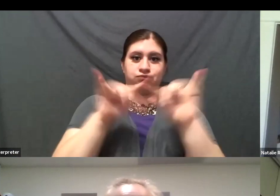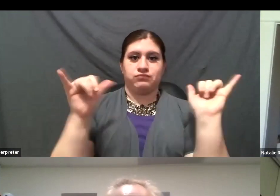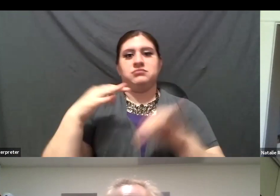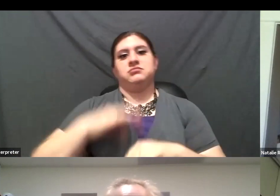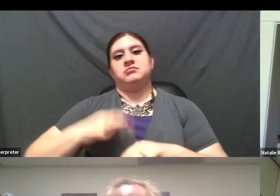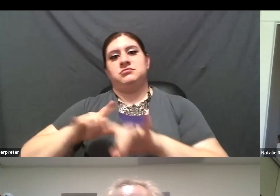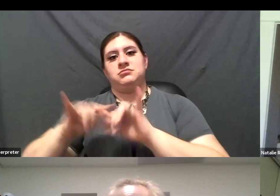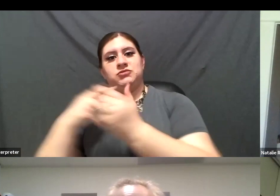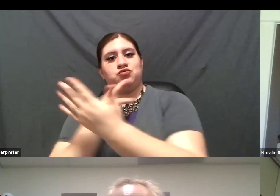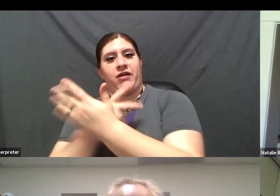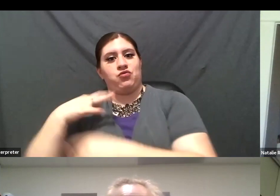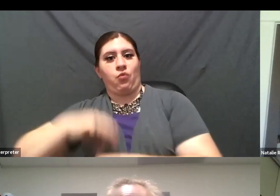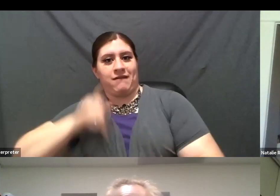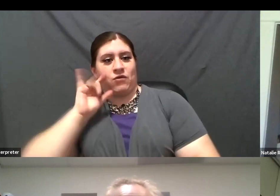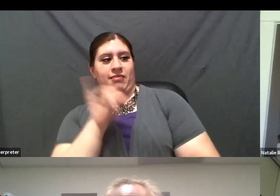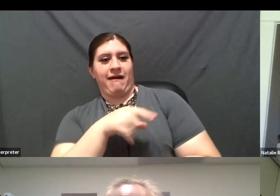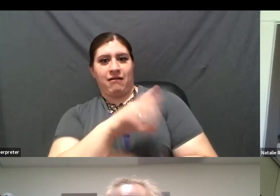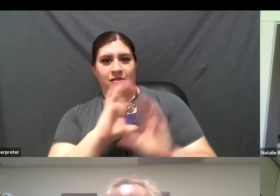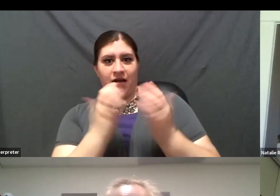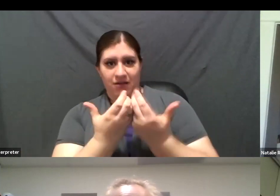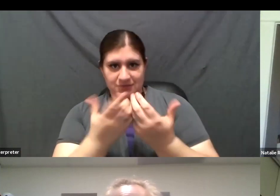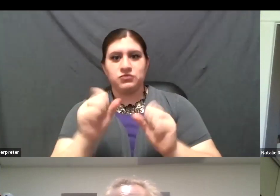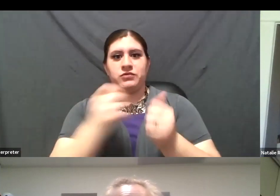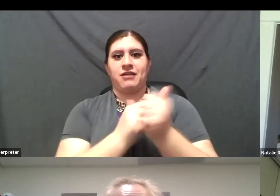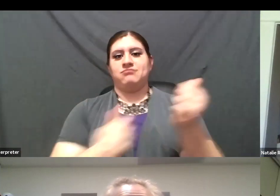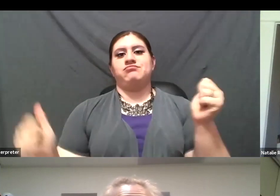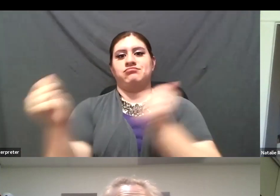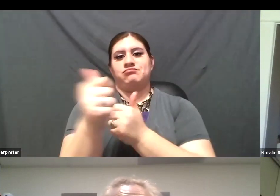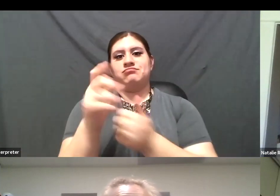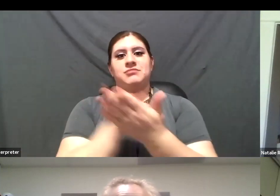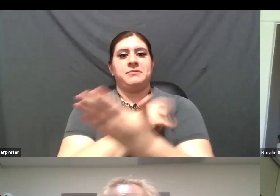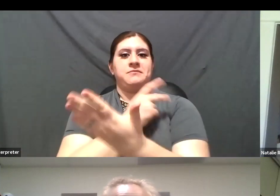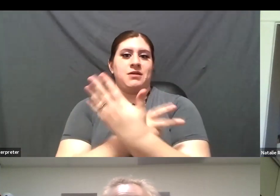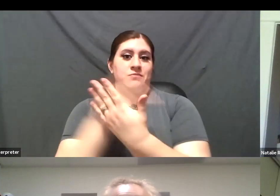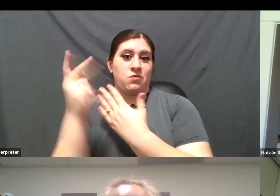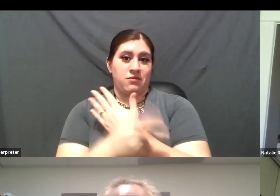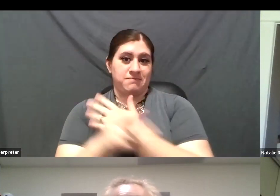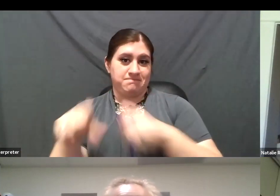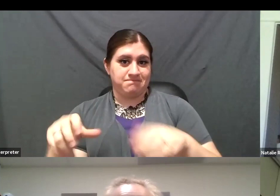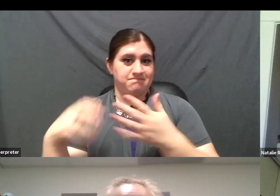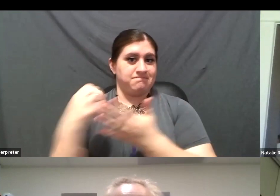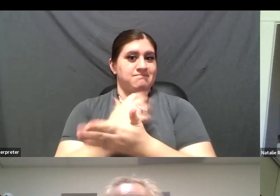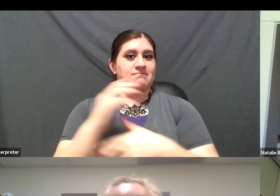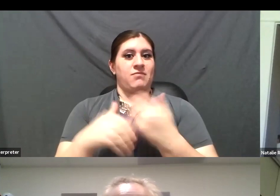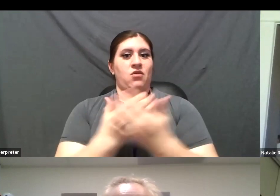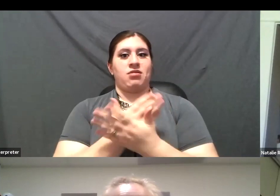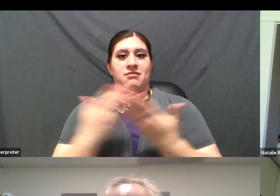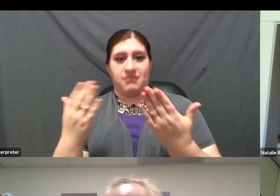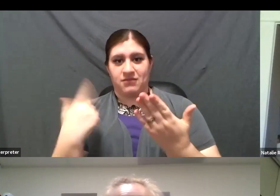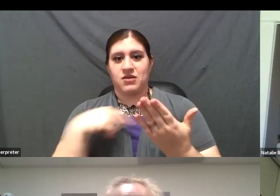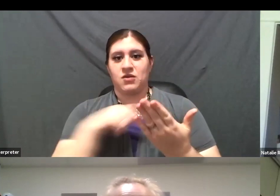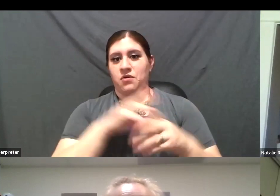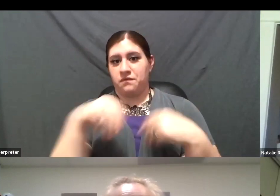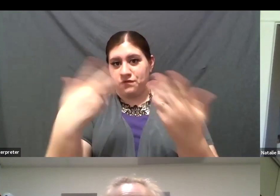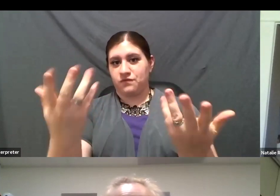get graduate credit for those courses so that you get a head start on a master's program. Those are all things that we